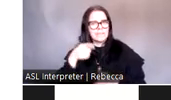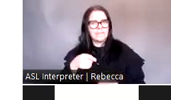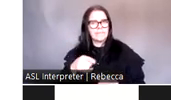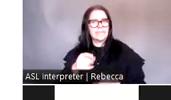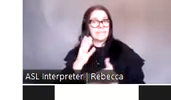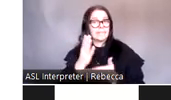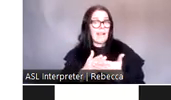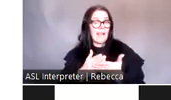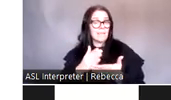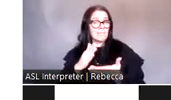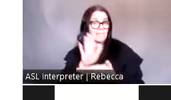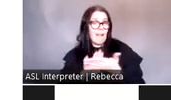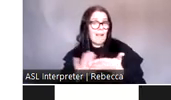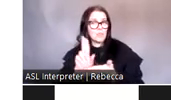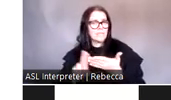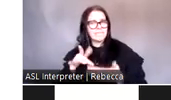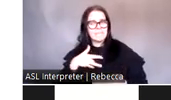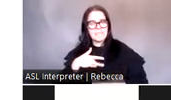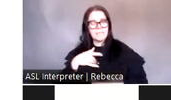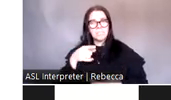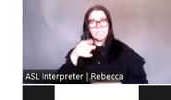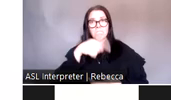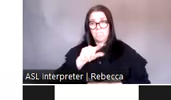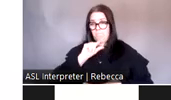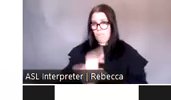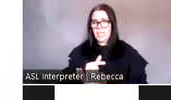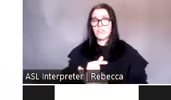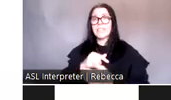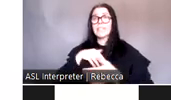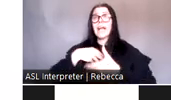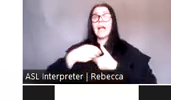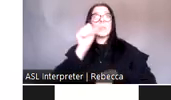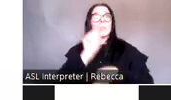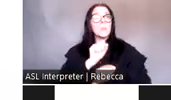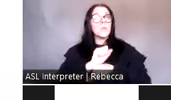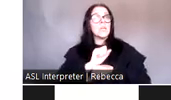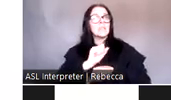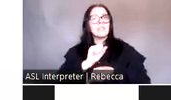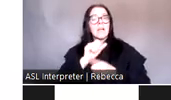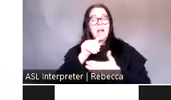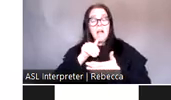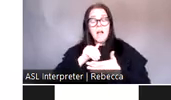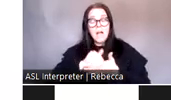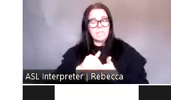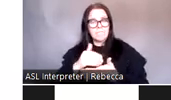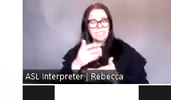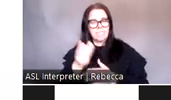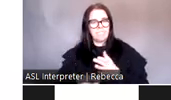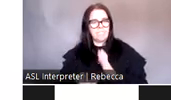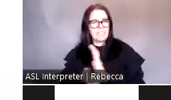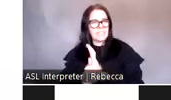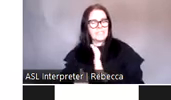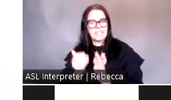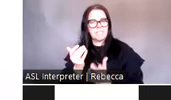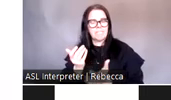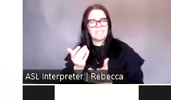some post-secondary programs where people don't necessarily always, in fact, often don't learn